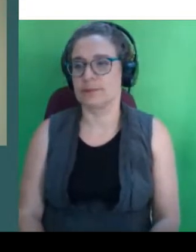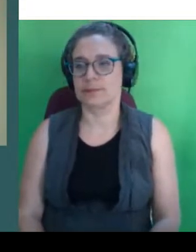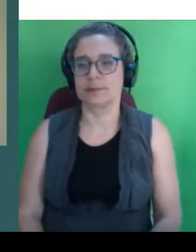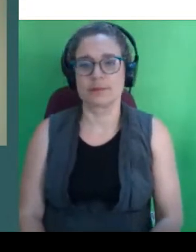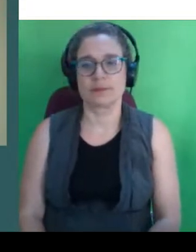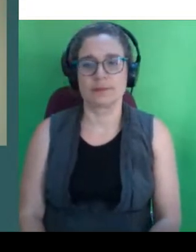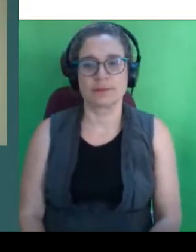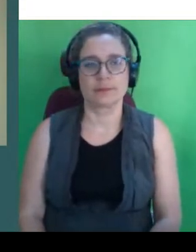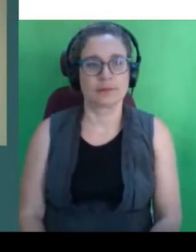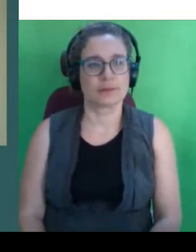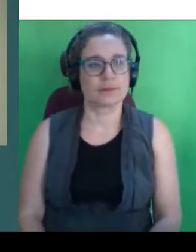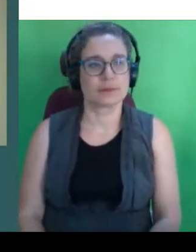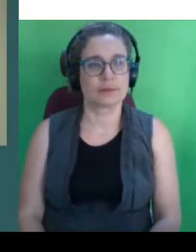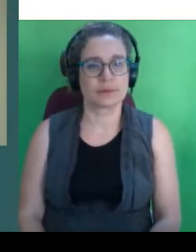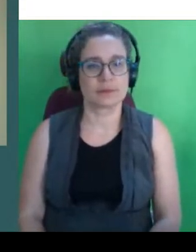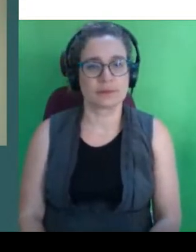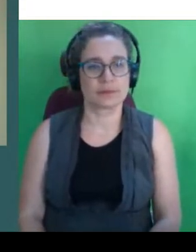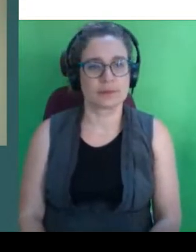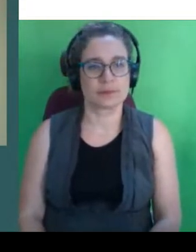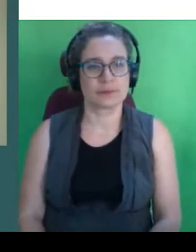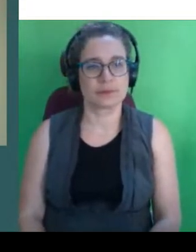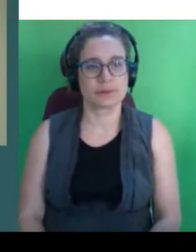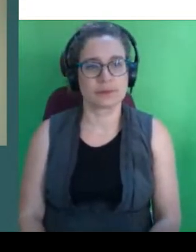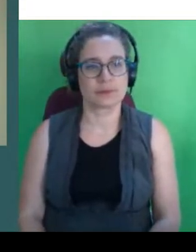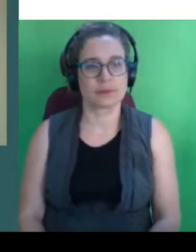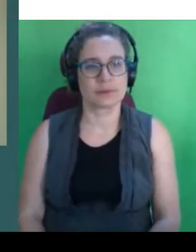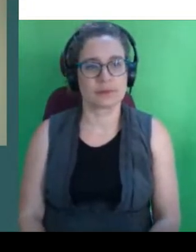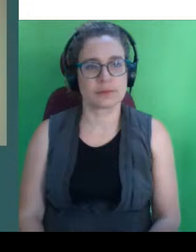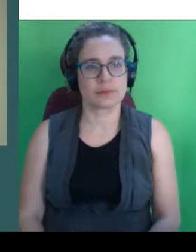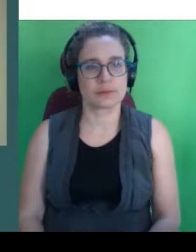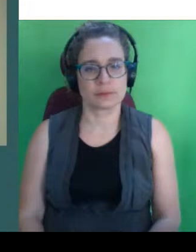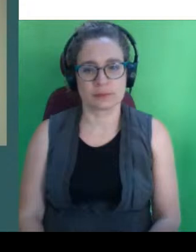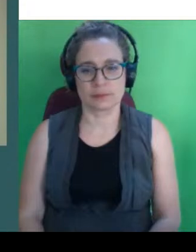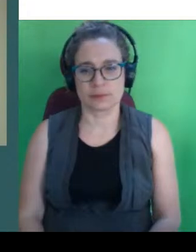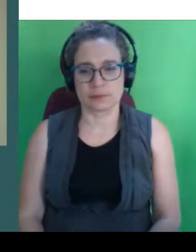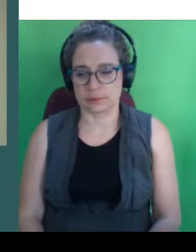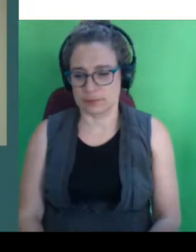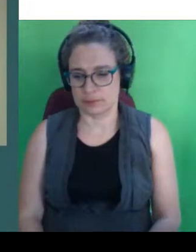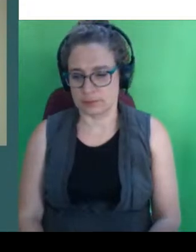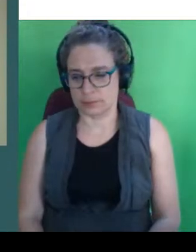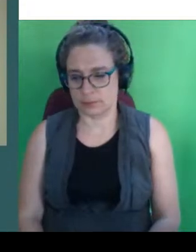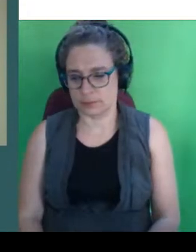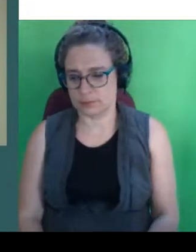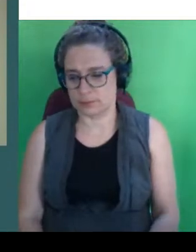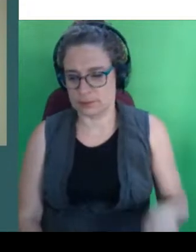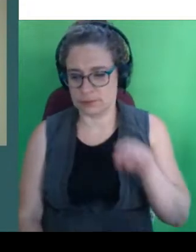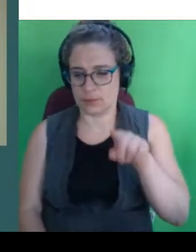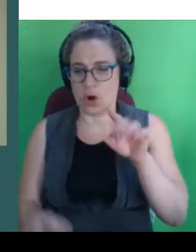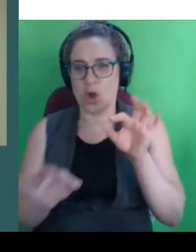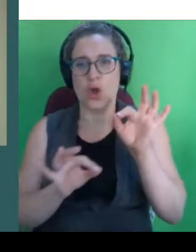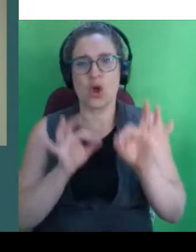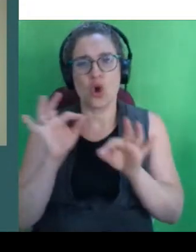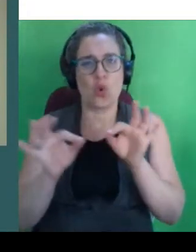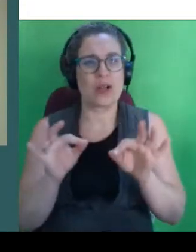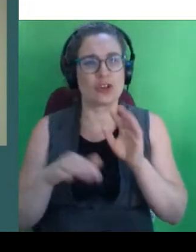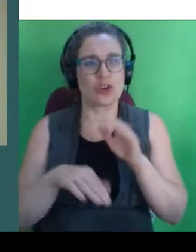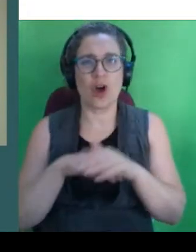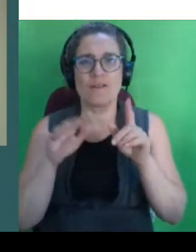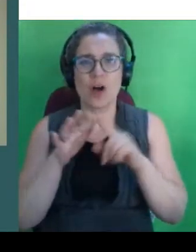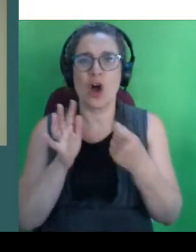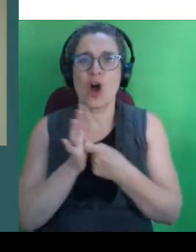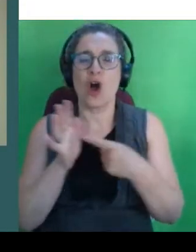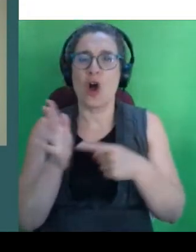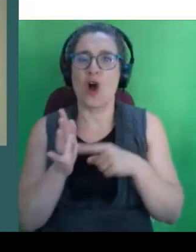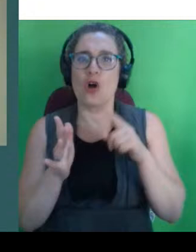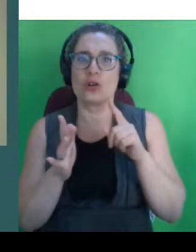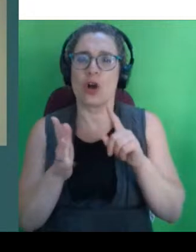And there's another question. This one's talking about urticaria, but that's not really relevant to. It's just saying, how